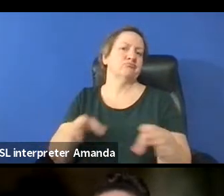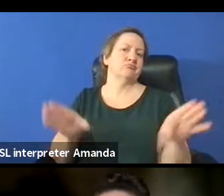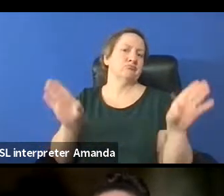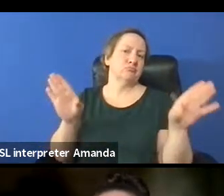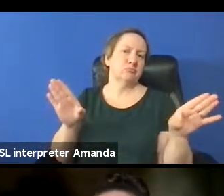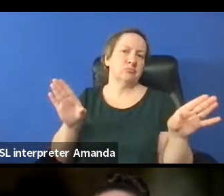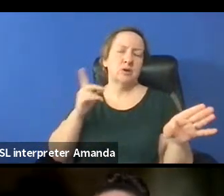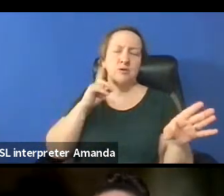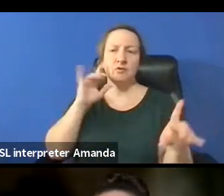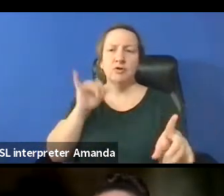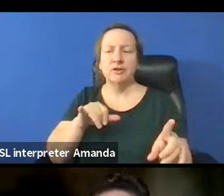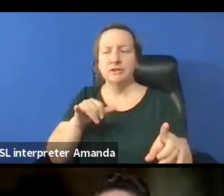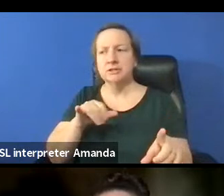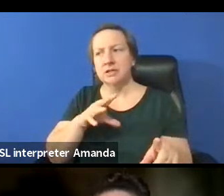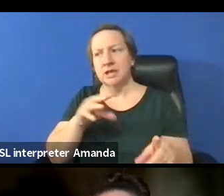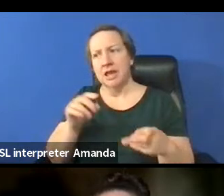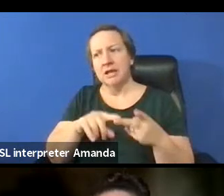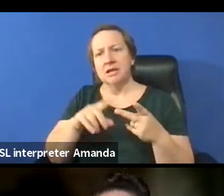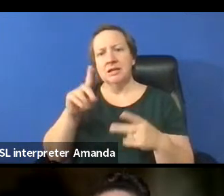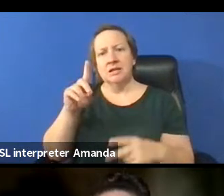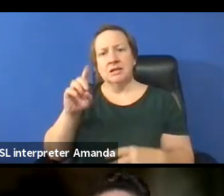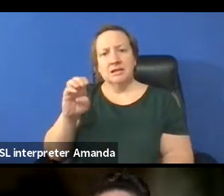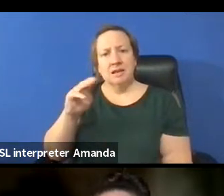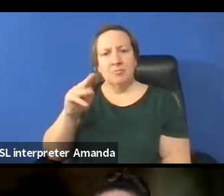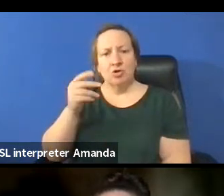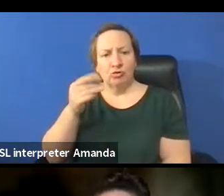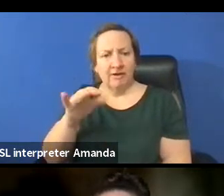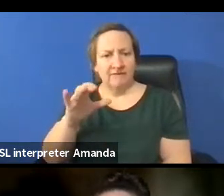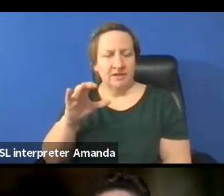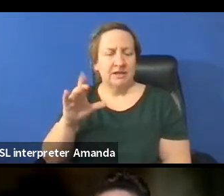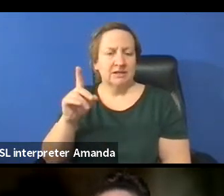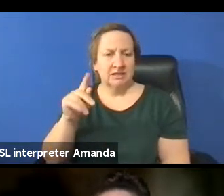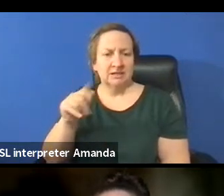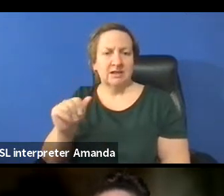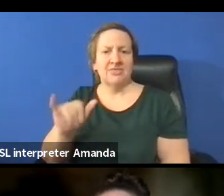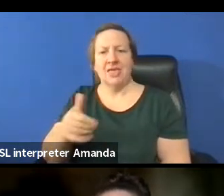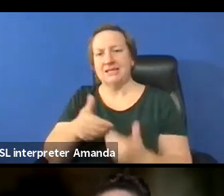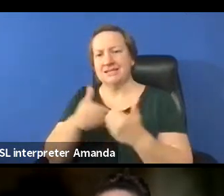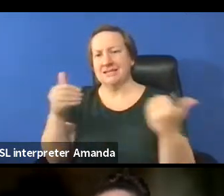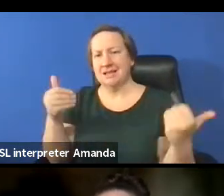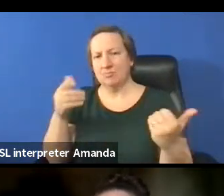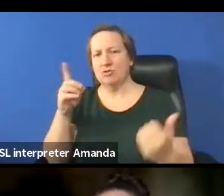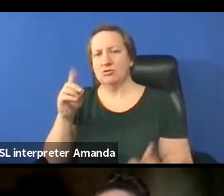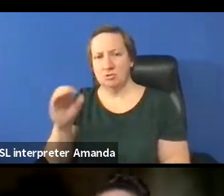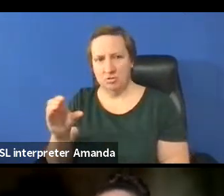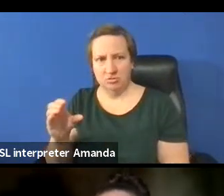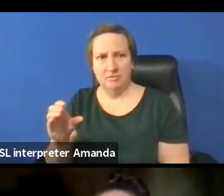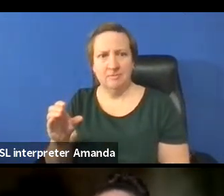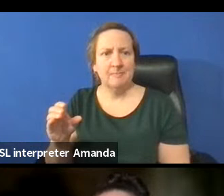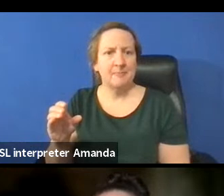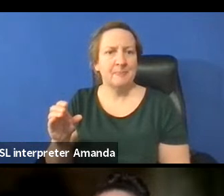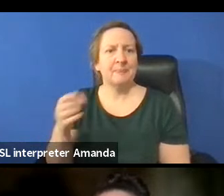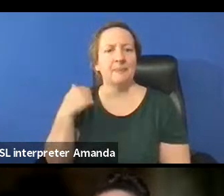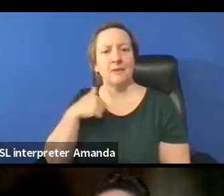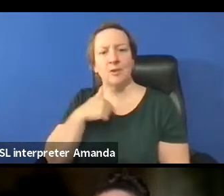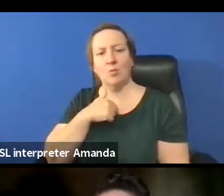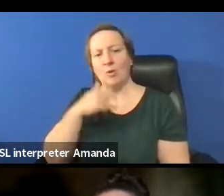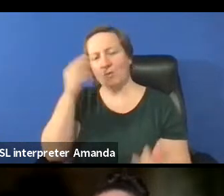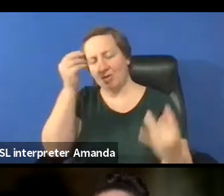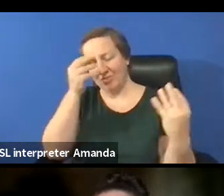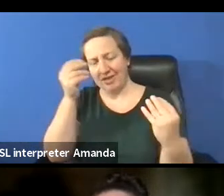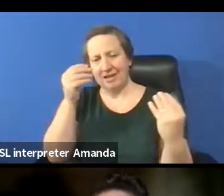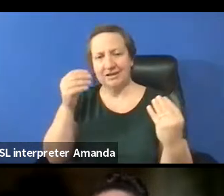this, as well as some demographic data, but I have that in a separate document that we were thinking as